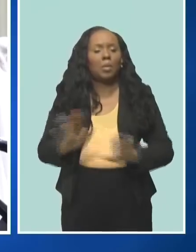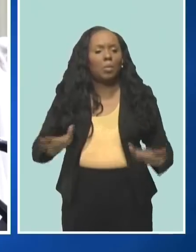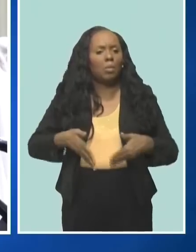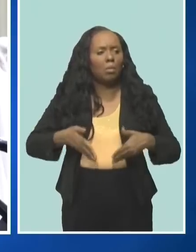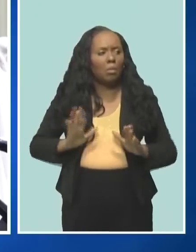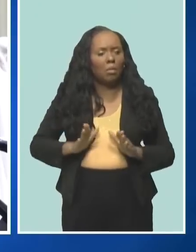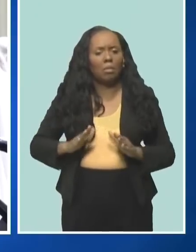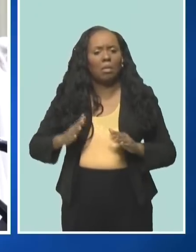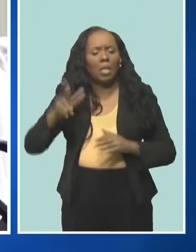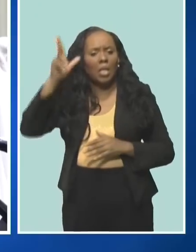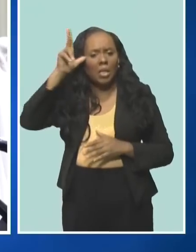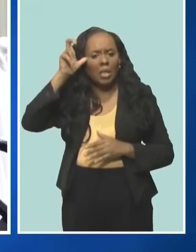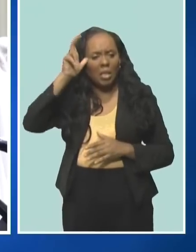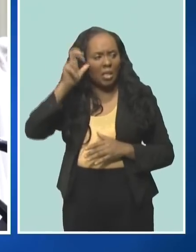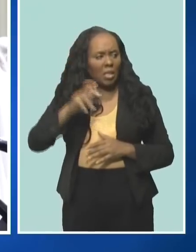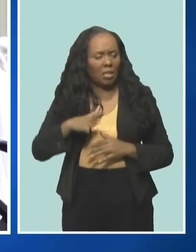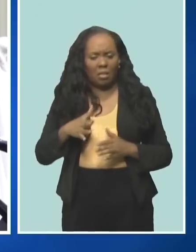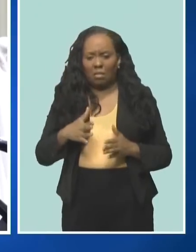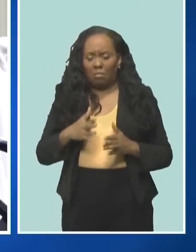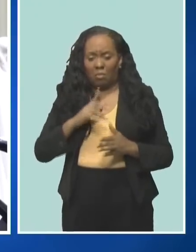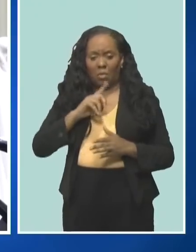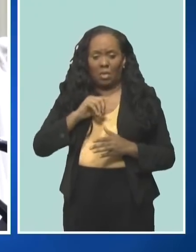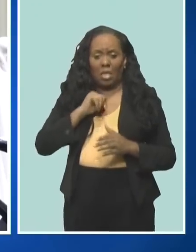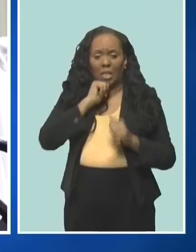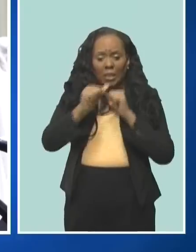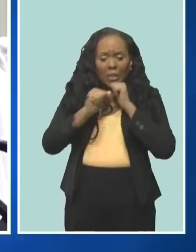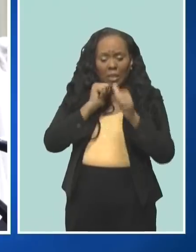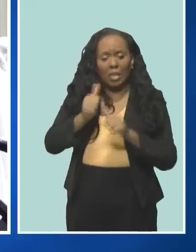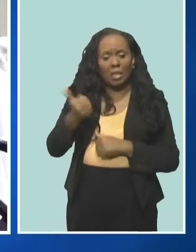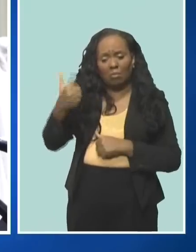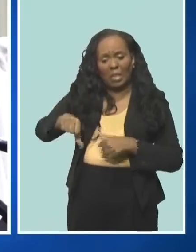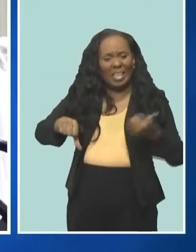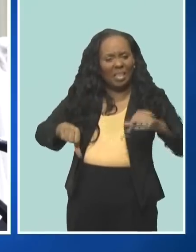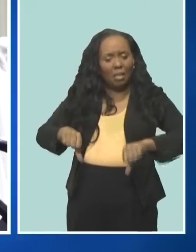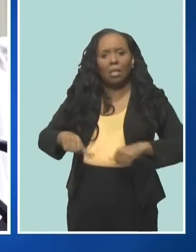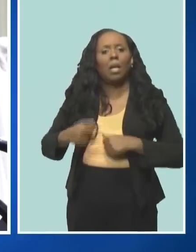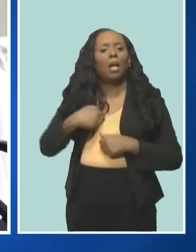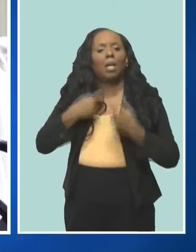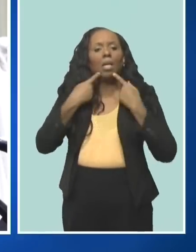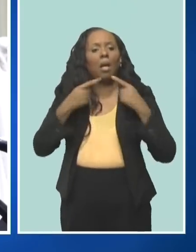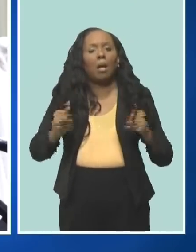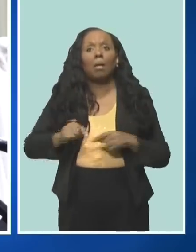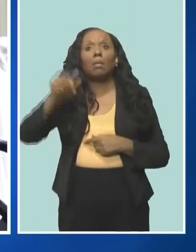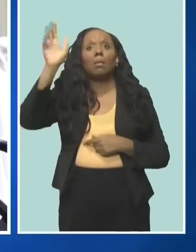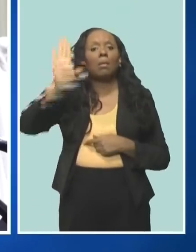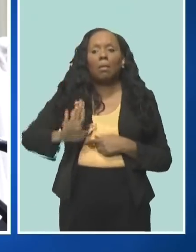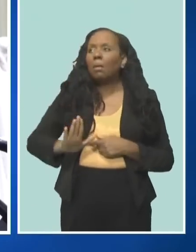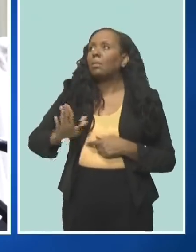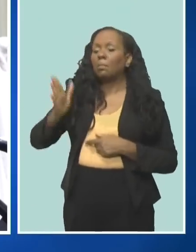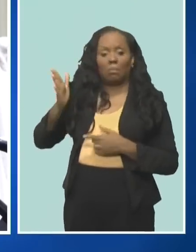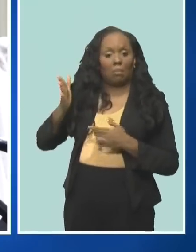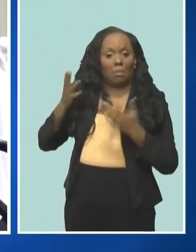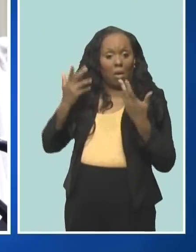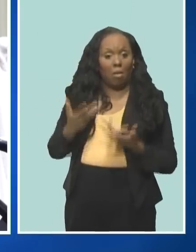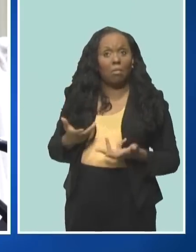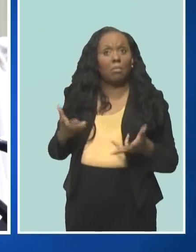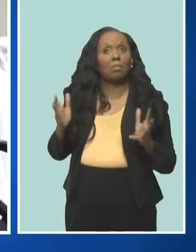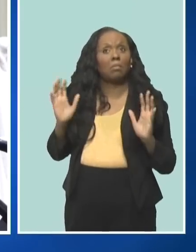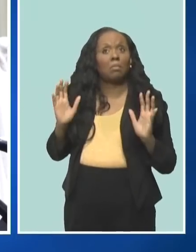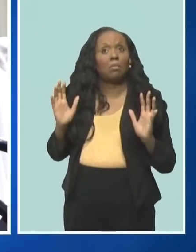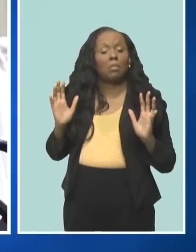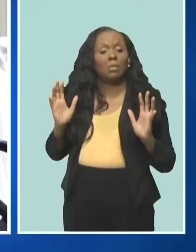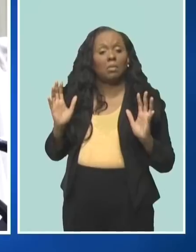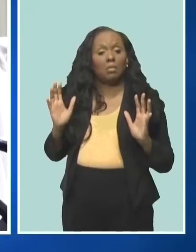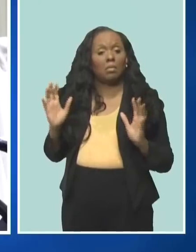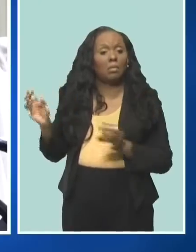to deny you of what God has given to you. I declare that God has in some cases and in others is